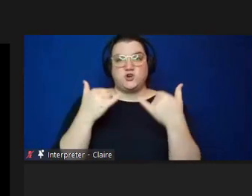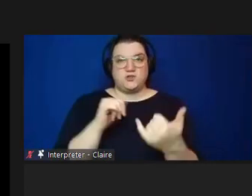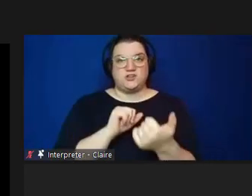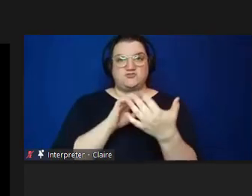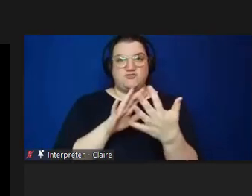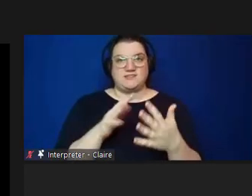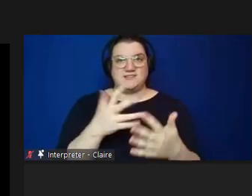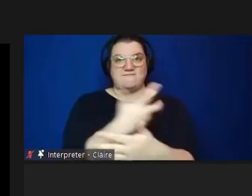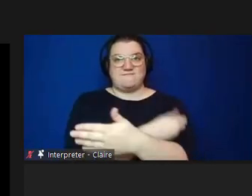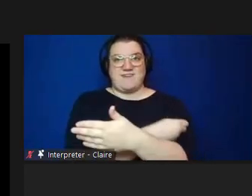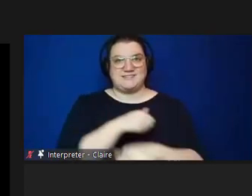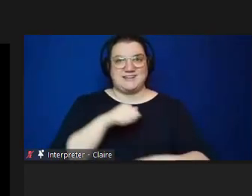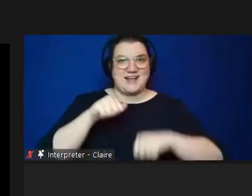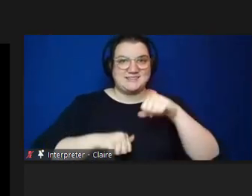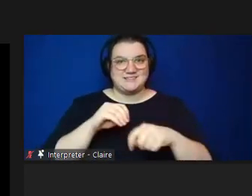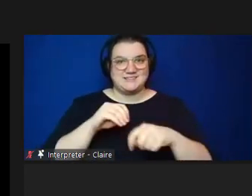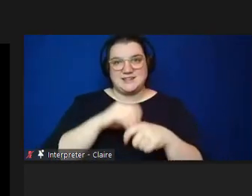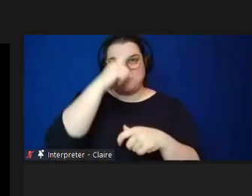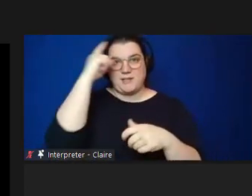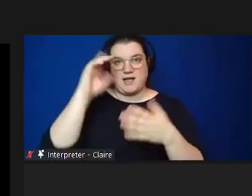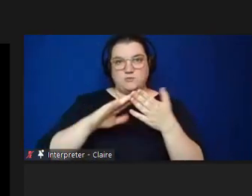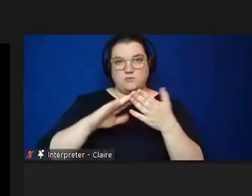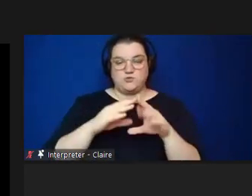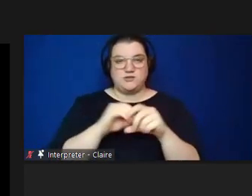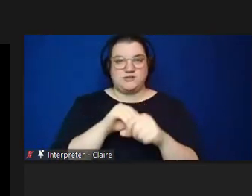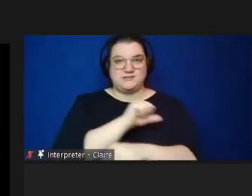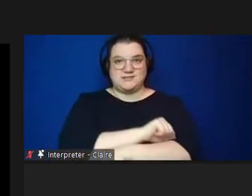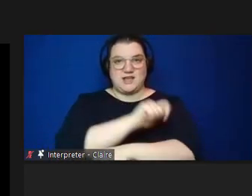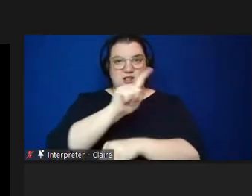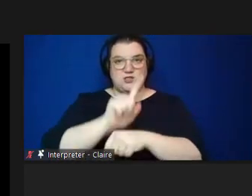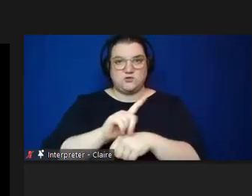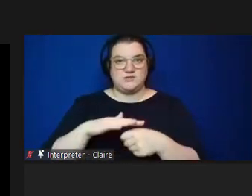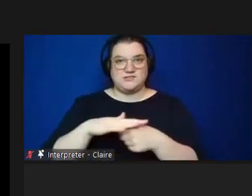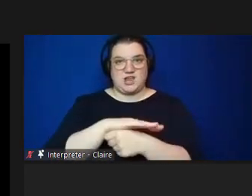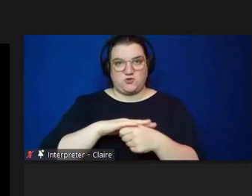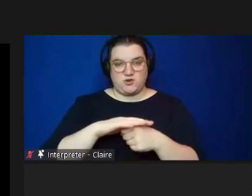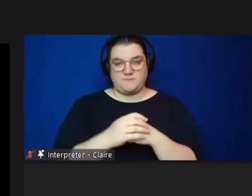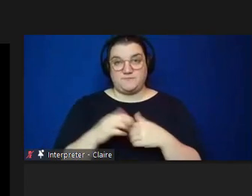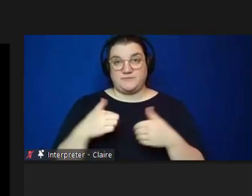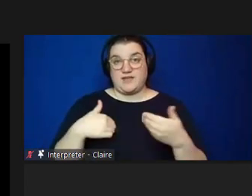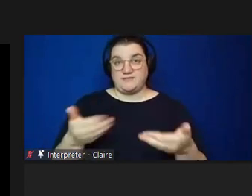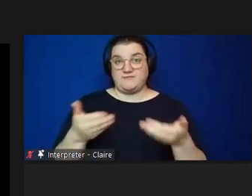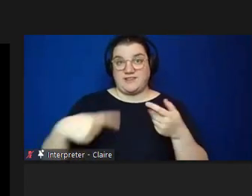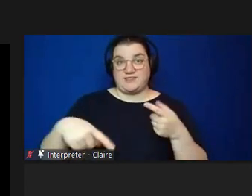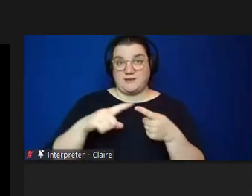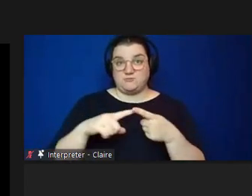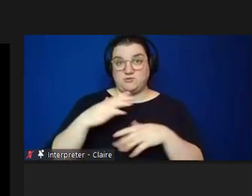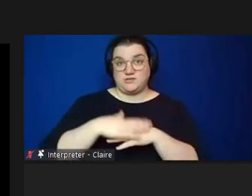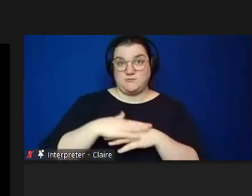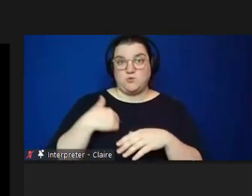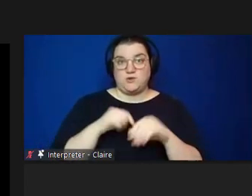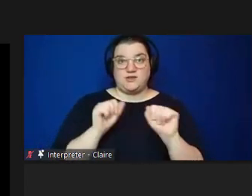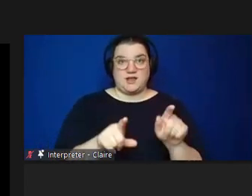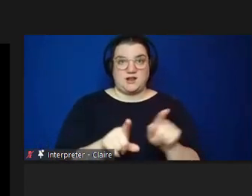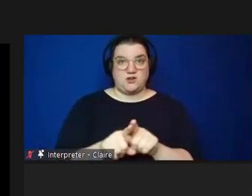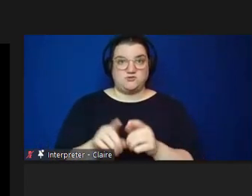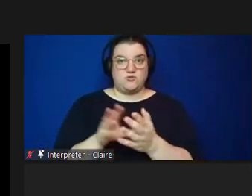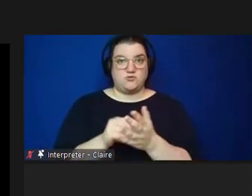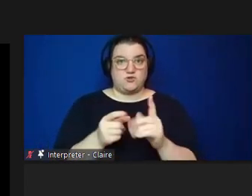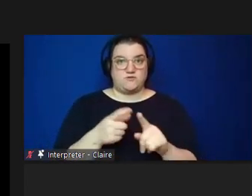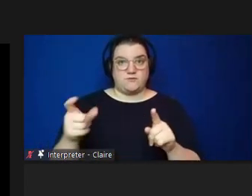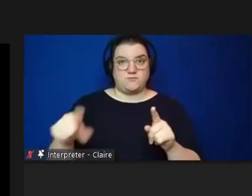in the Black community in the St. Louis area. So I've invited them to the table so that we can also learn from